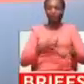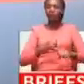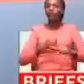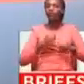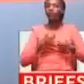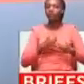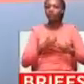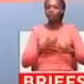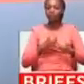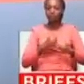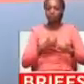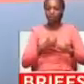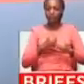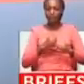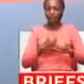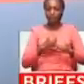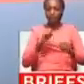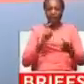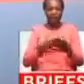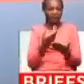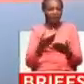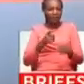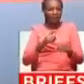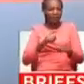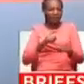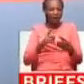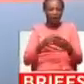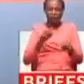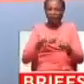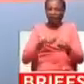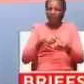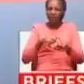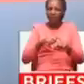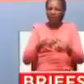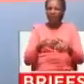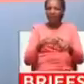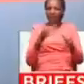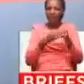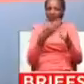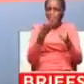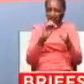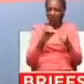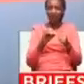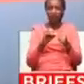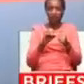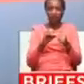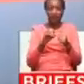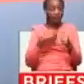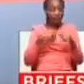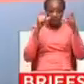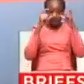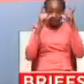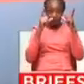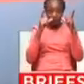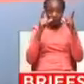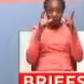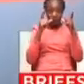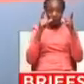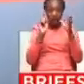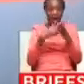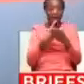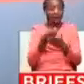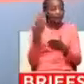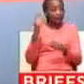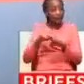I wasn't sleepy. It was maybe around 8:30 or 9 p.m. I was wide awake, you know. And in those days,